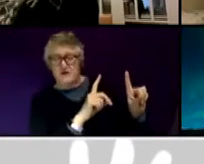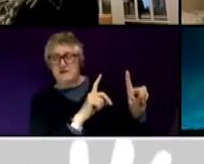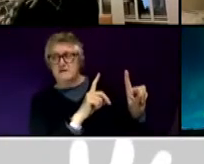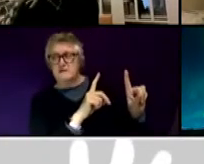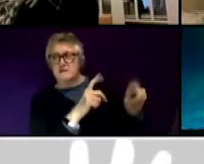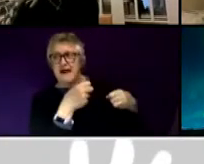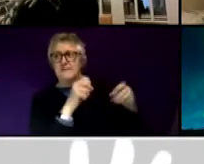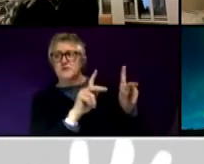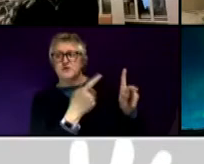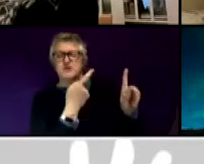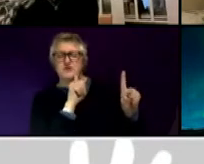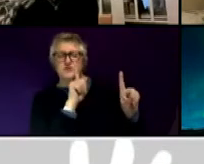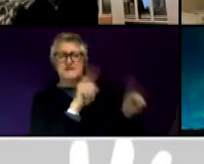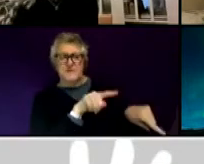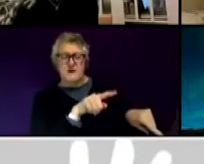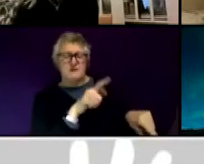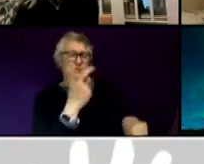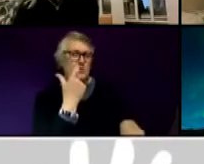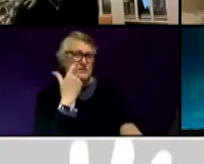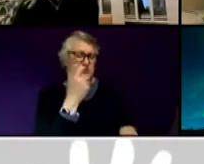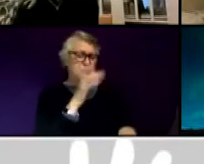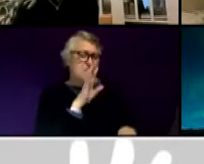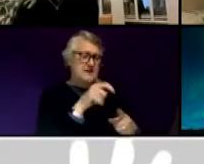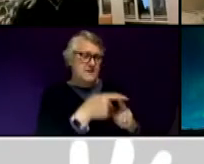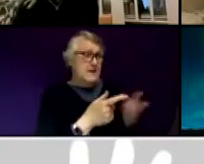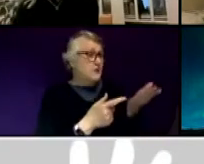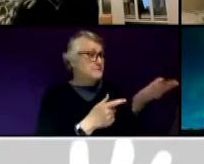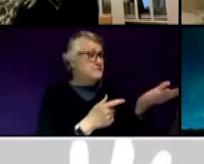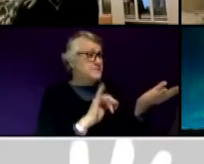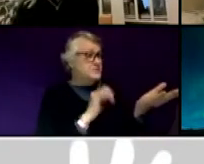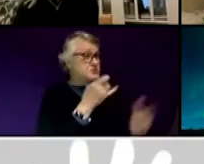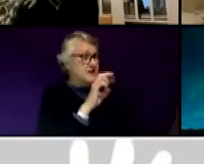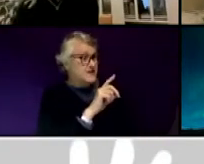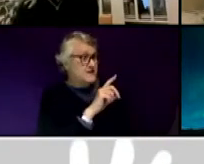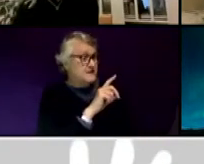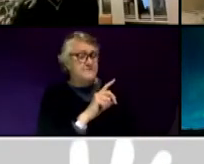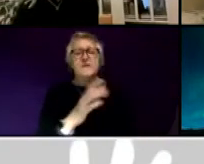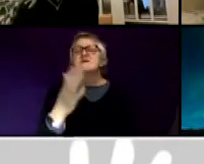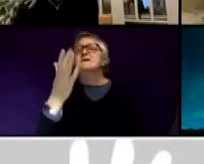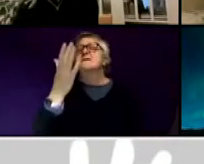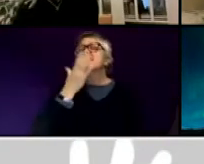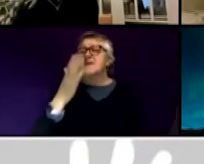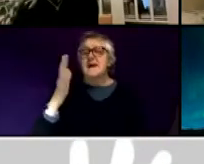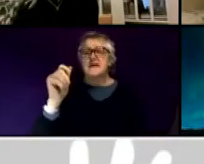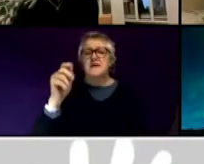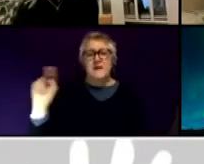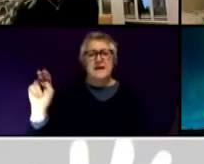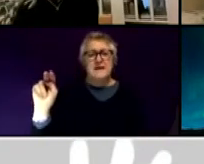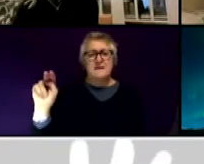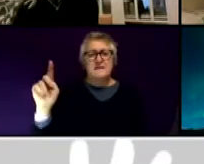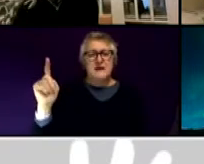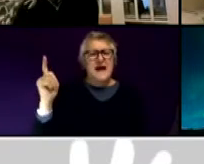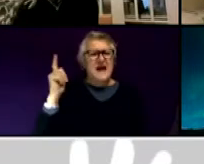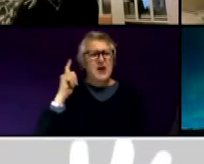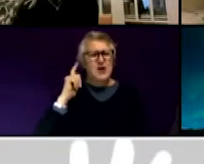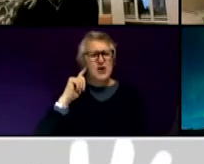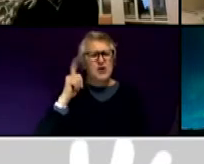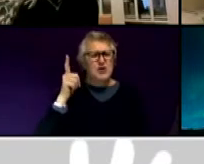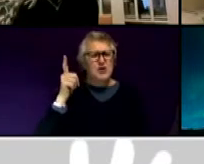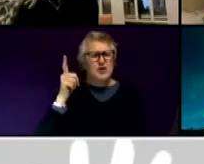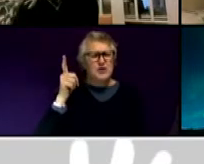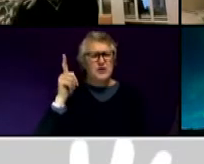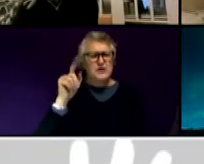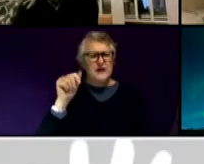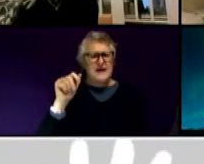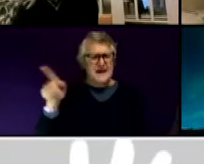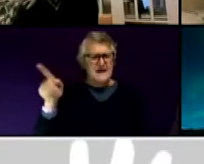respond to what we were just talking about. Go ahead, Jared. Thanks, Ann. I heard Barb ask three questions, and I'm going to answer the second one,